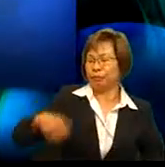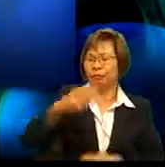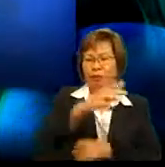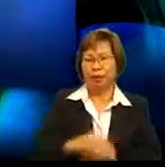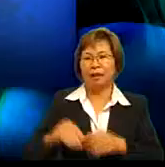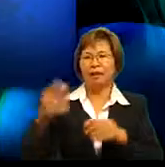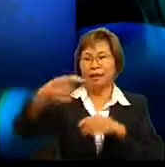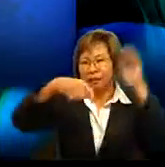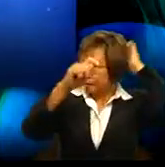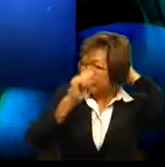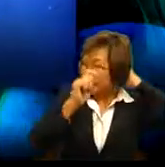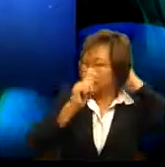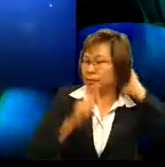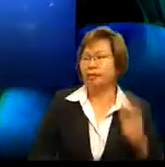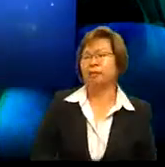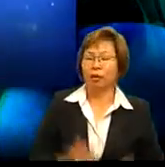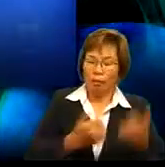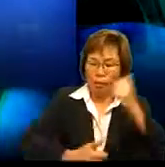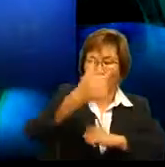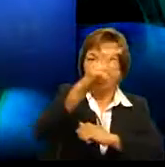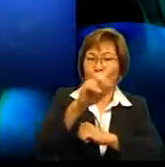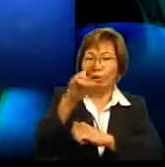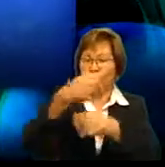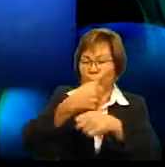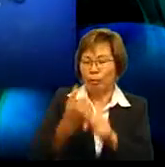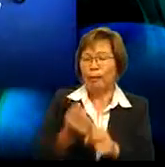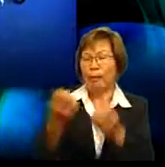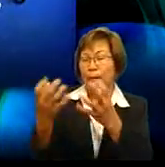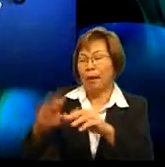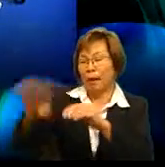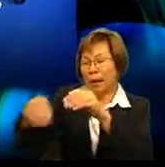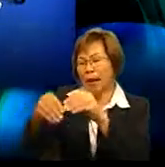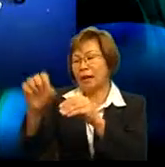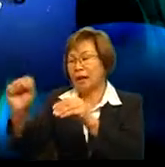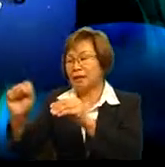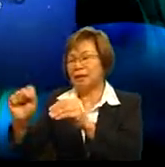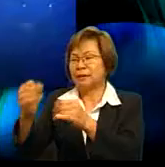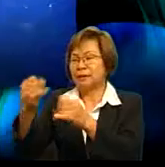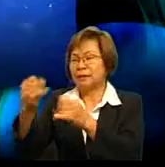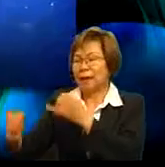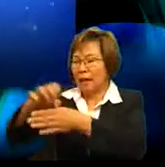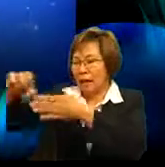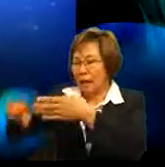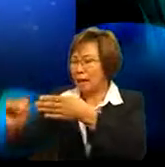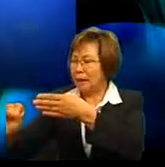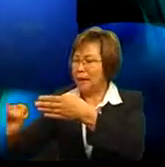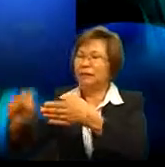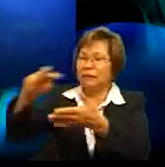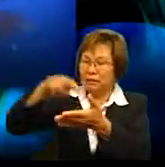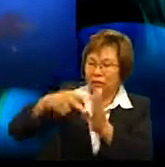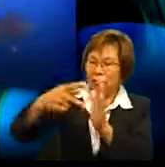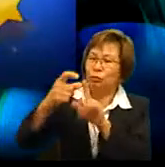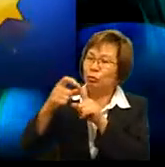and cap. Most nouns are made plural by adding s at the end. So these words should